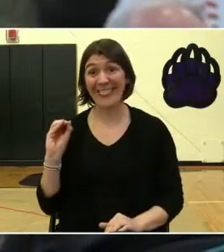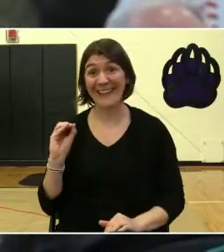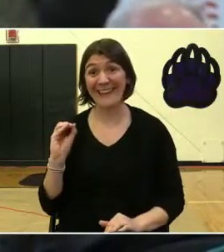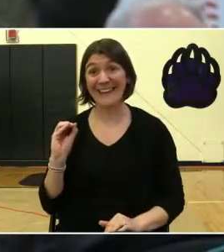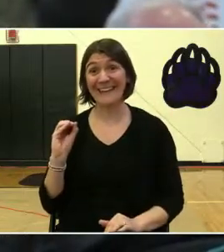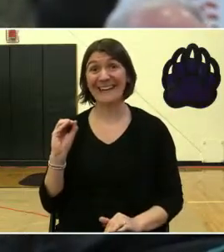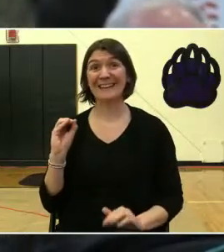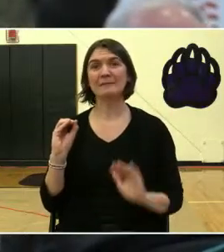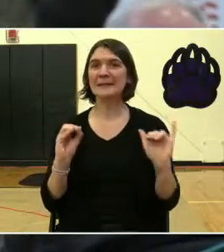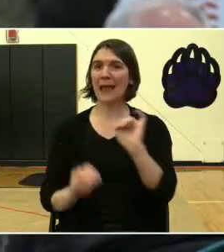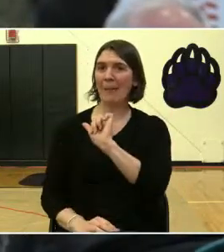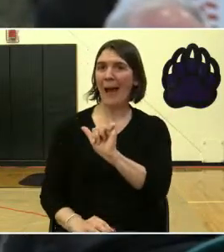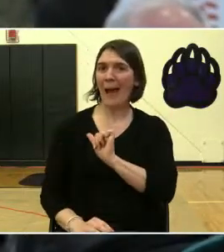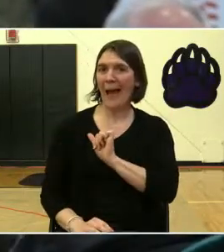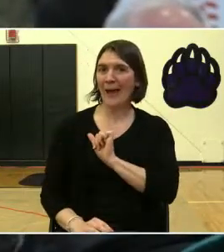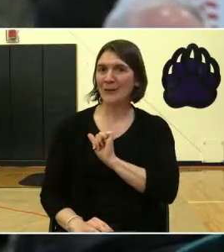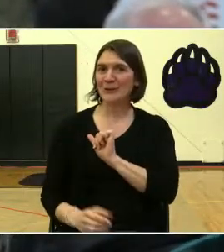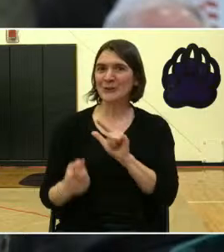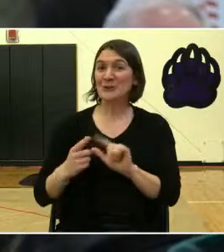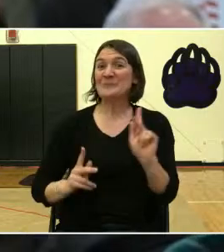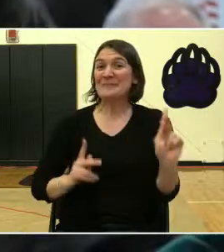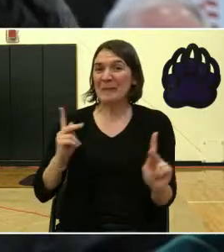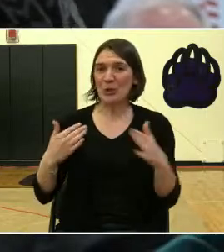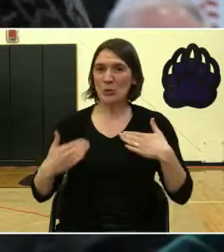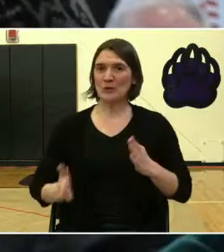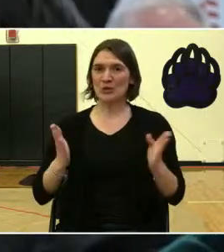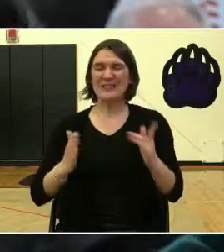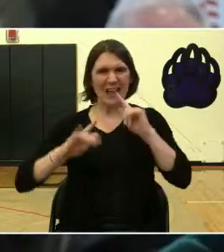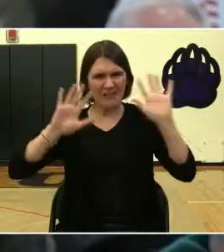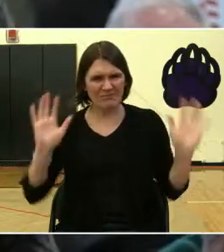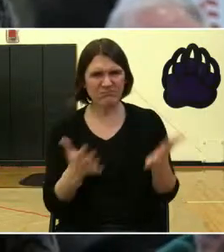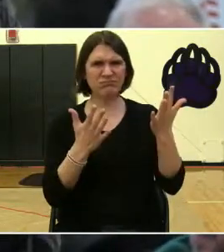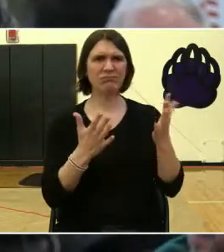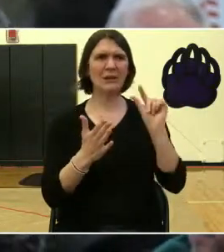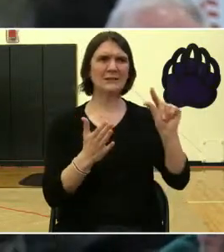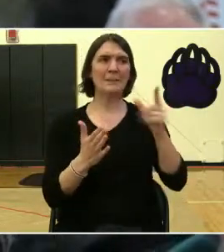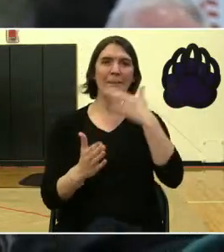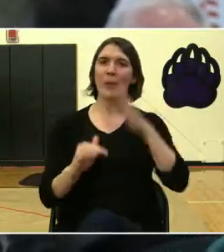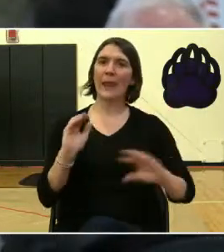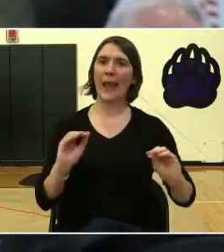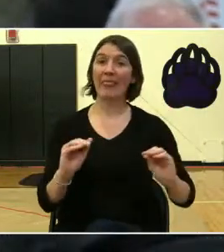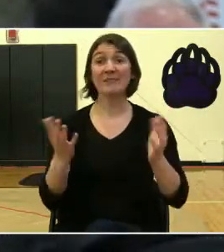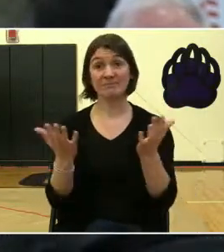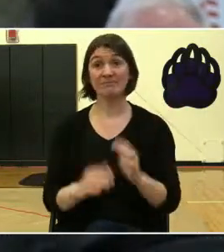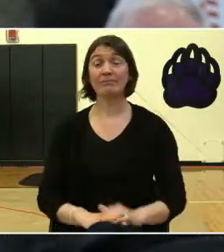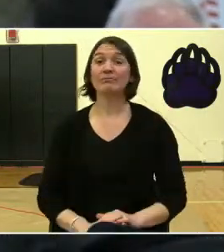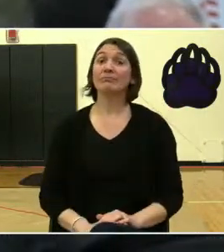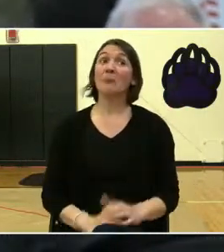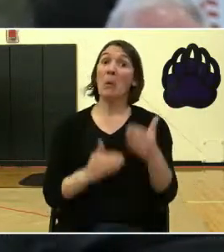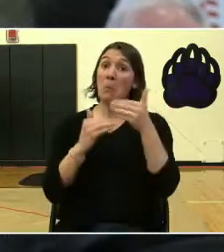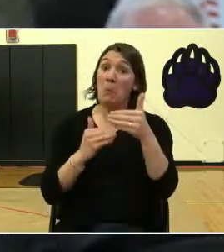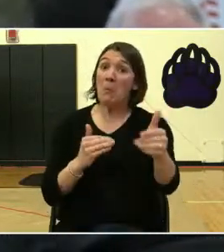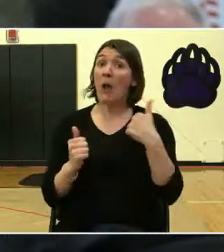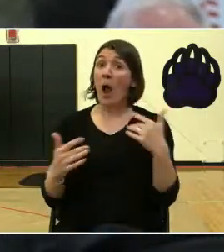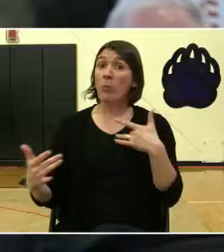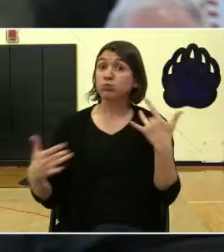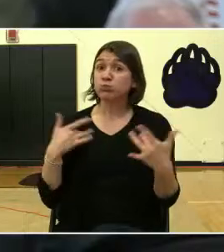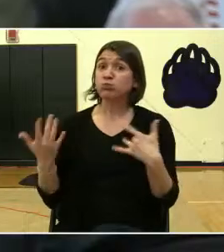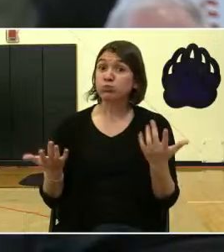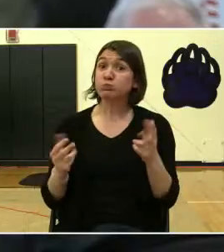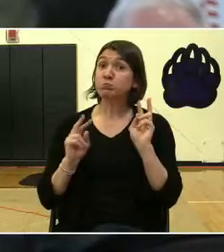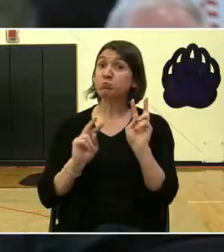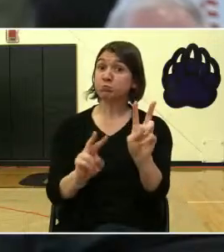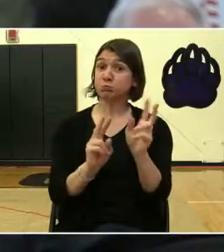think is the same attitude we take towards Human Services um and I am excited going forward I'd like